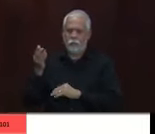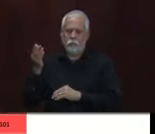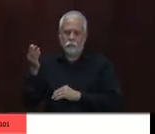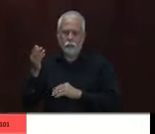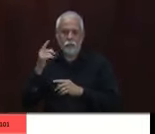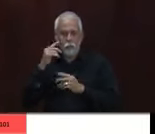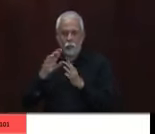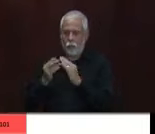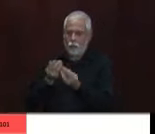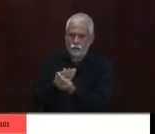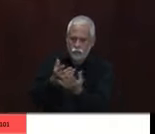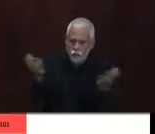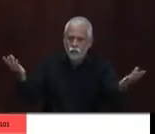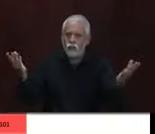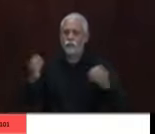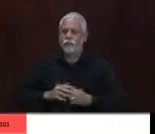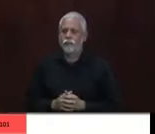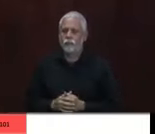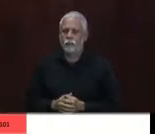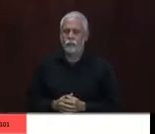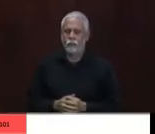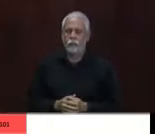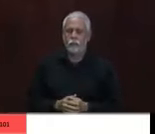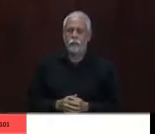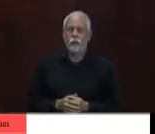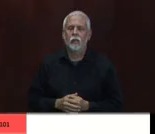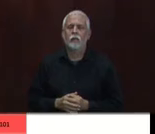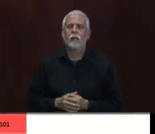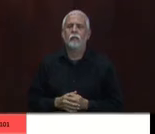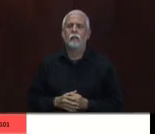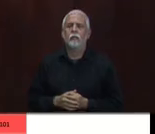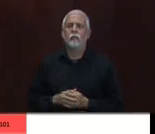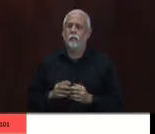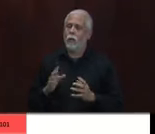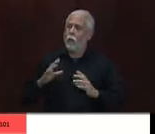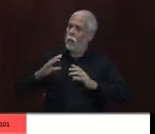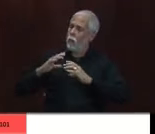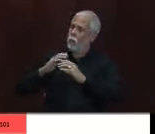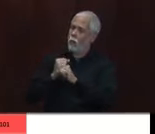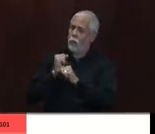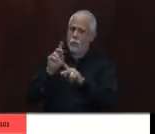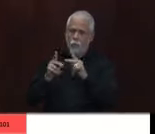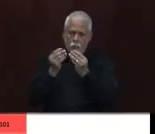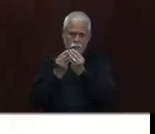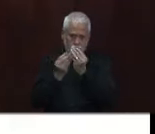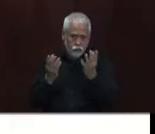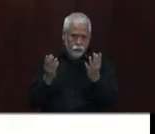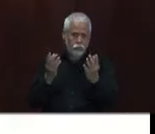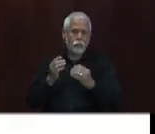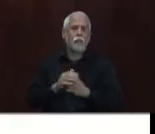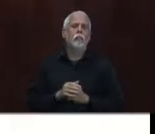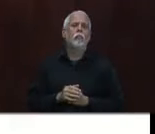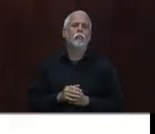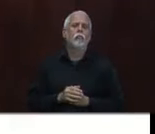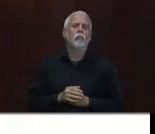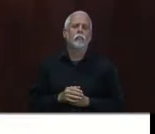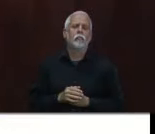for the community as a whole. And so just to summarize for folks,